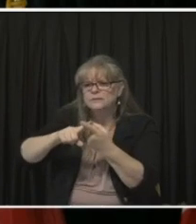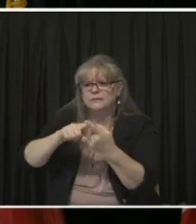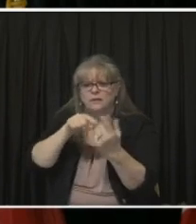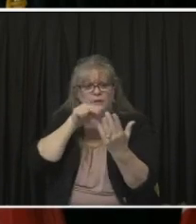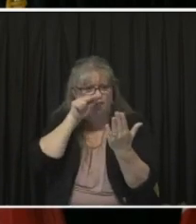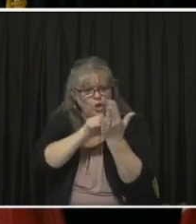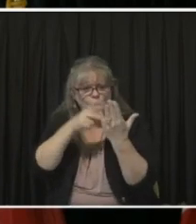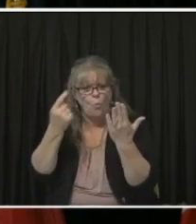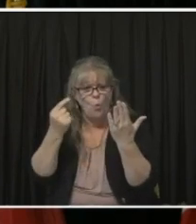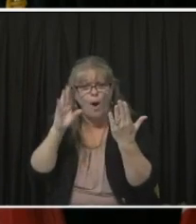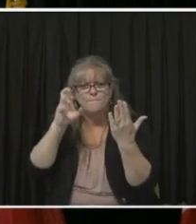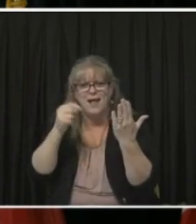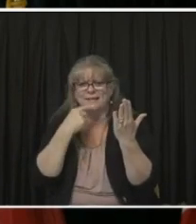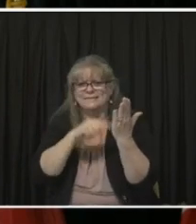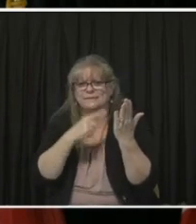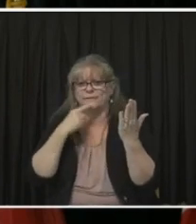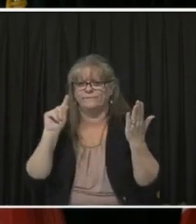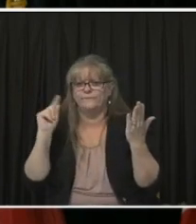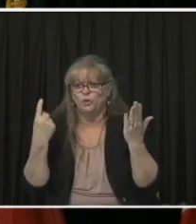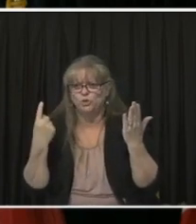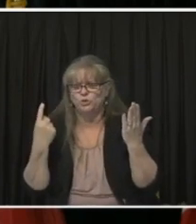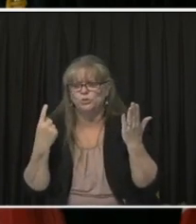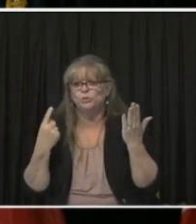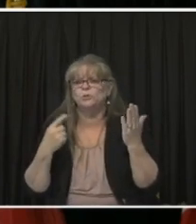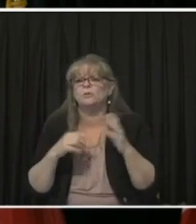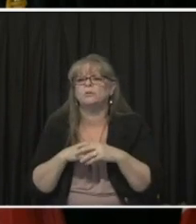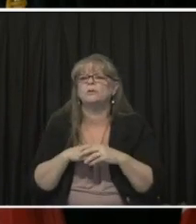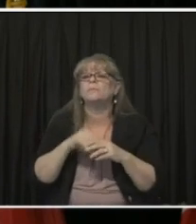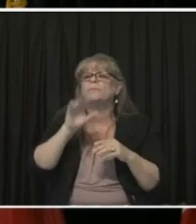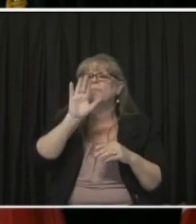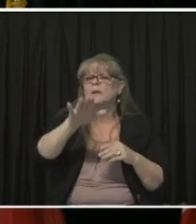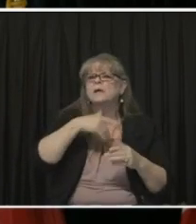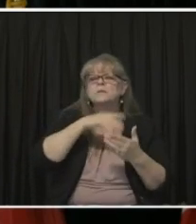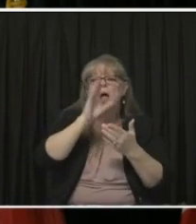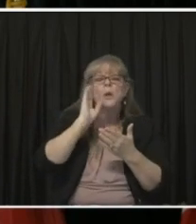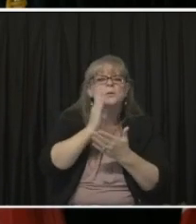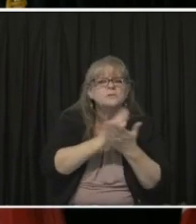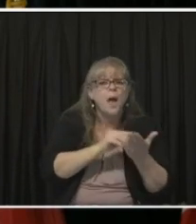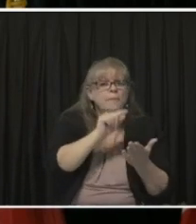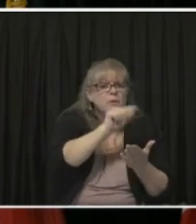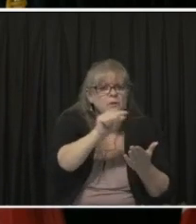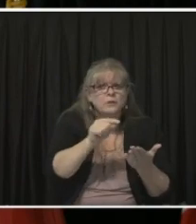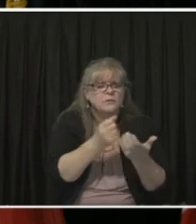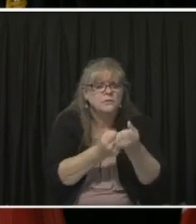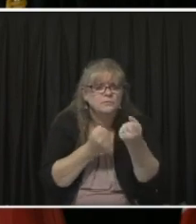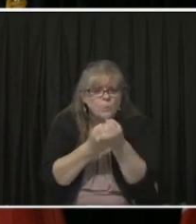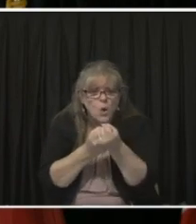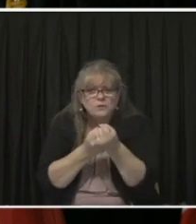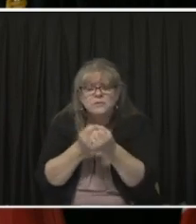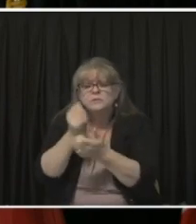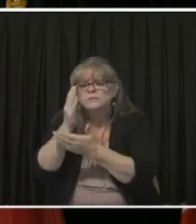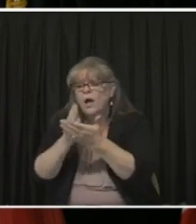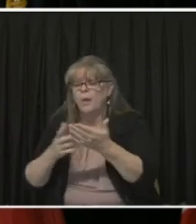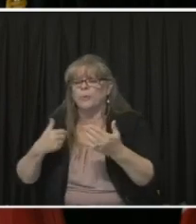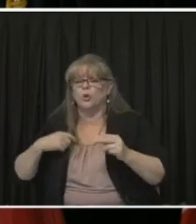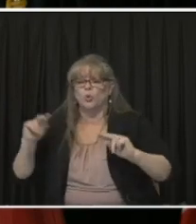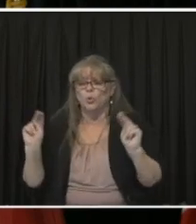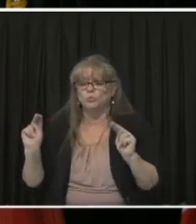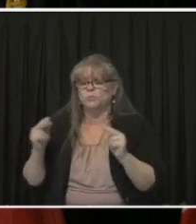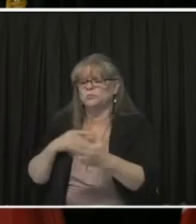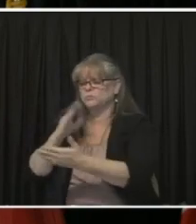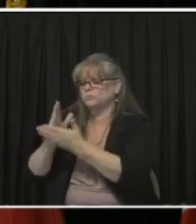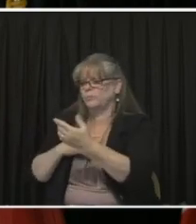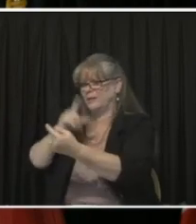about ballot initiatives if I have one. There's some that I might support, some that I might oppose, some that I might be neutral on. But there are dozens and dozens of